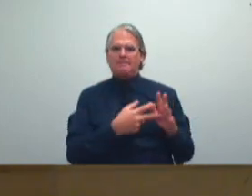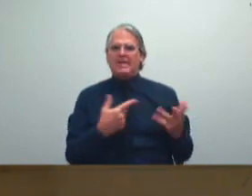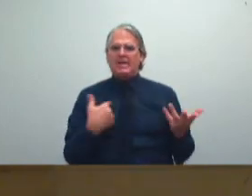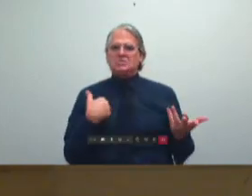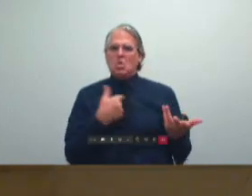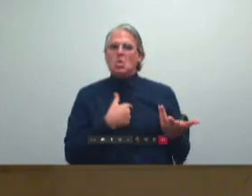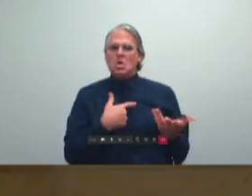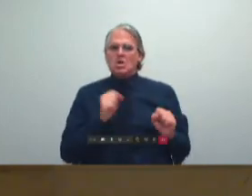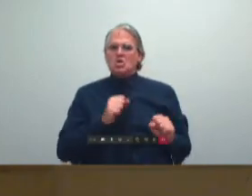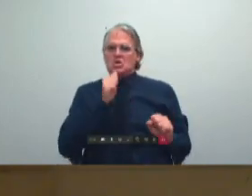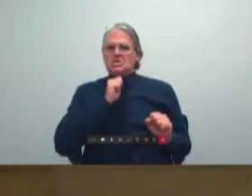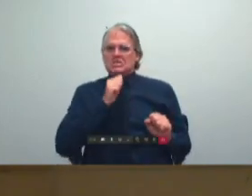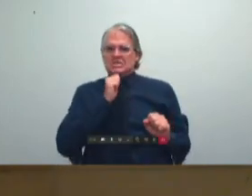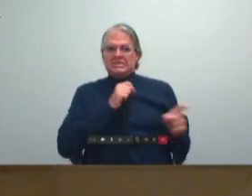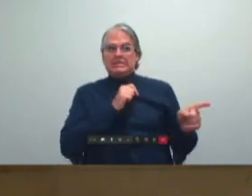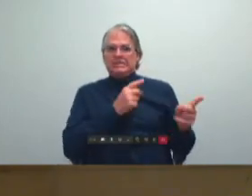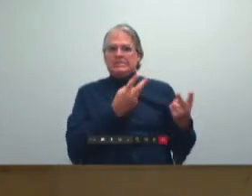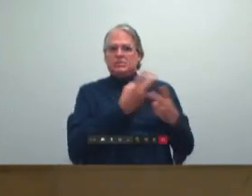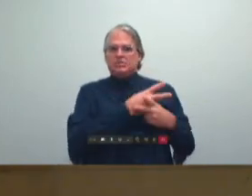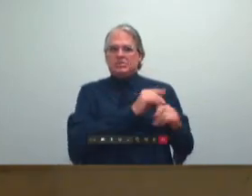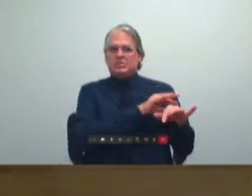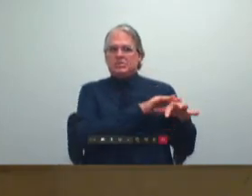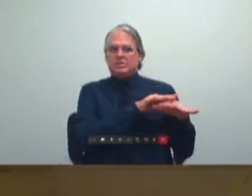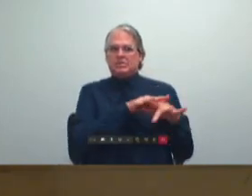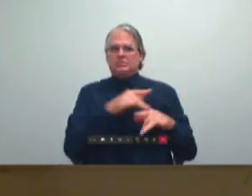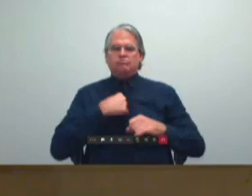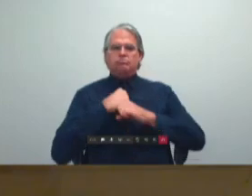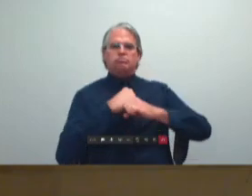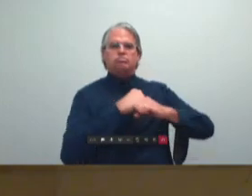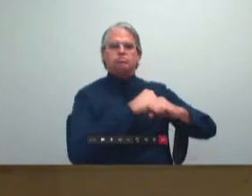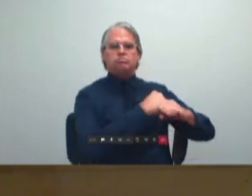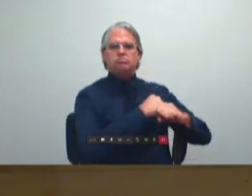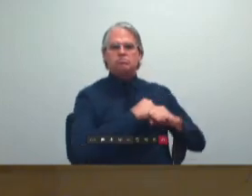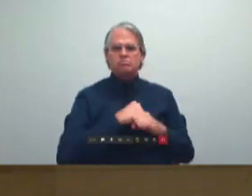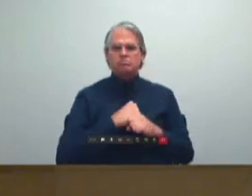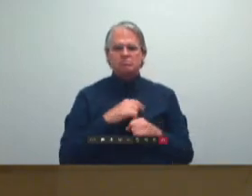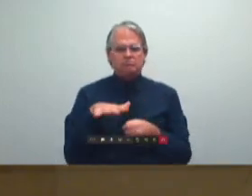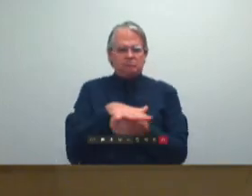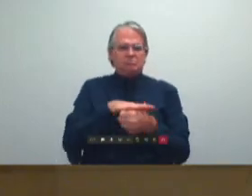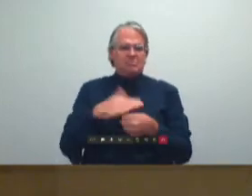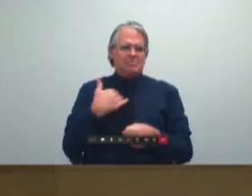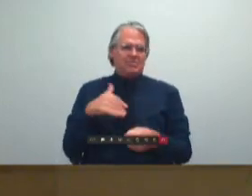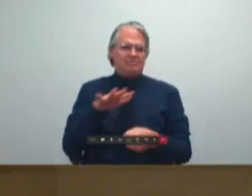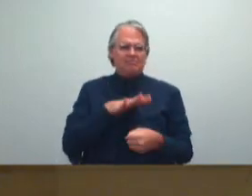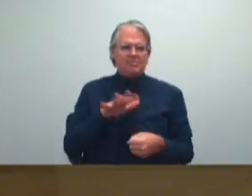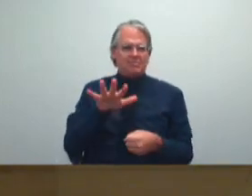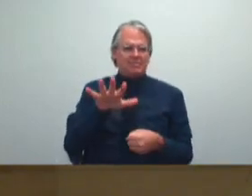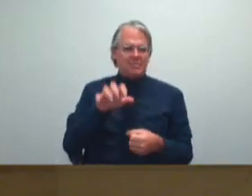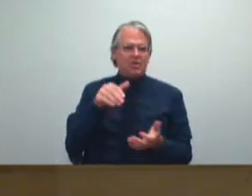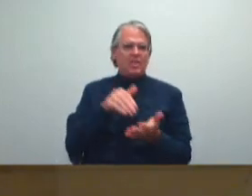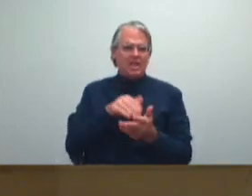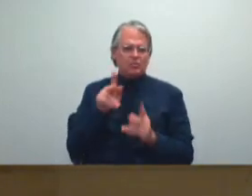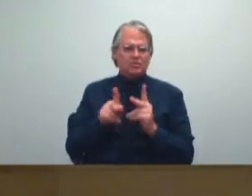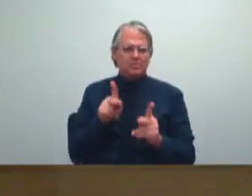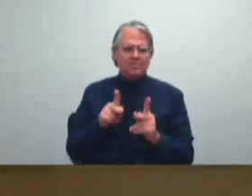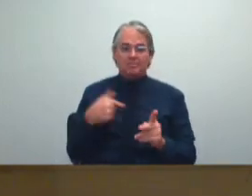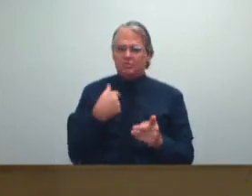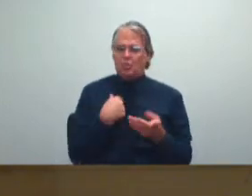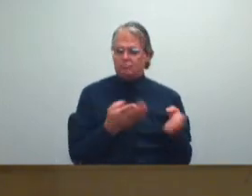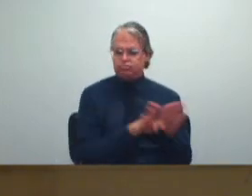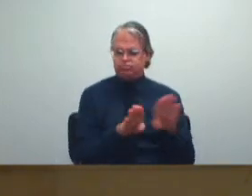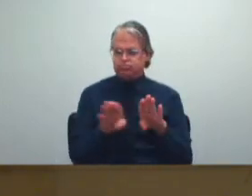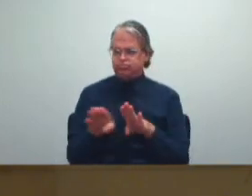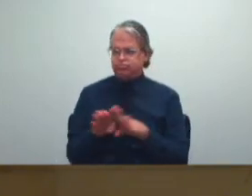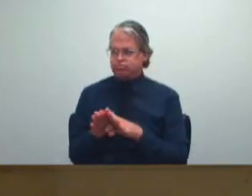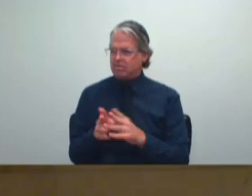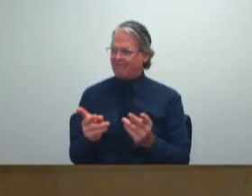center of almost 500,000 people. And I mean, we did it early and we did it well. And I mean, everybody kind of loosened up a little bit in